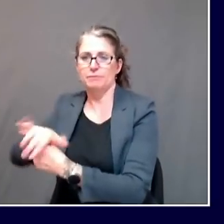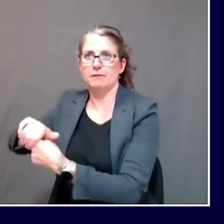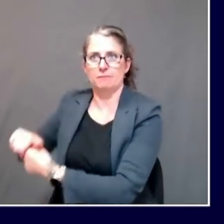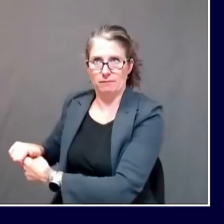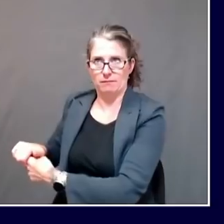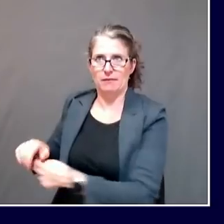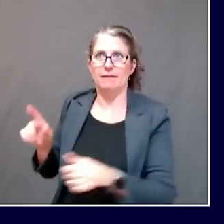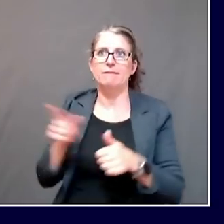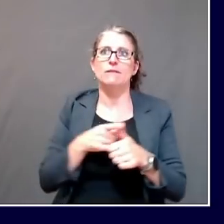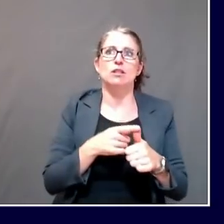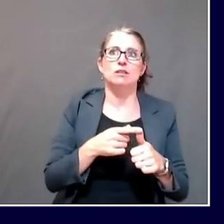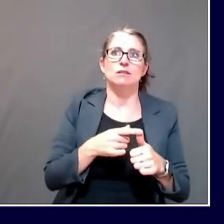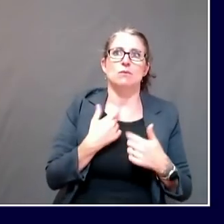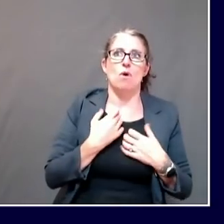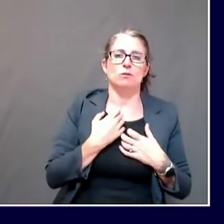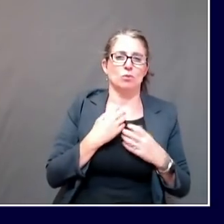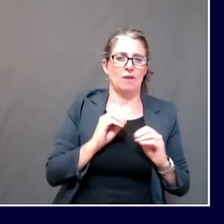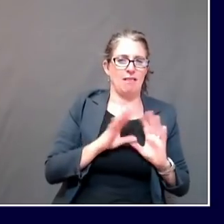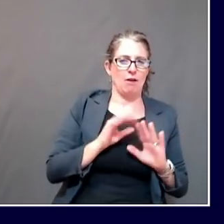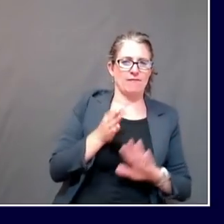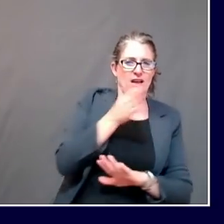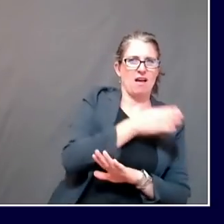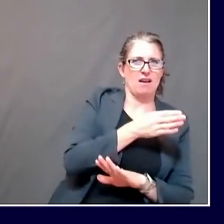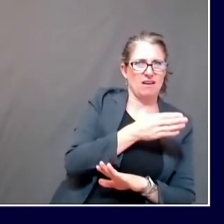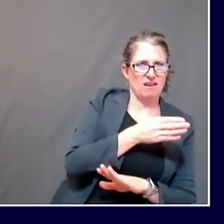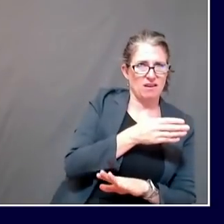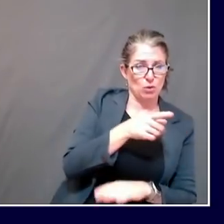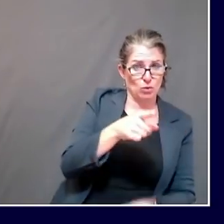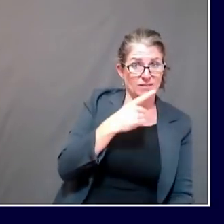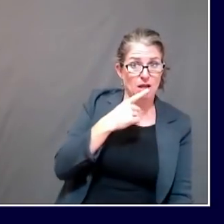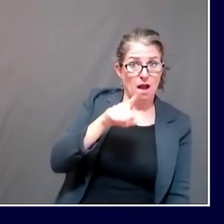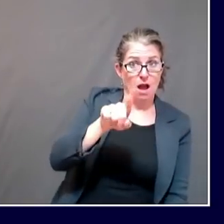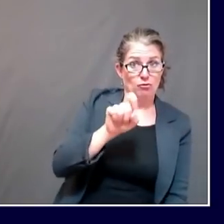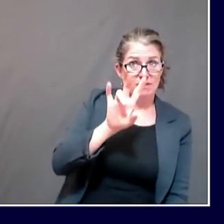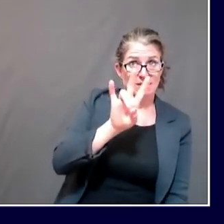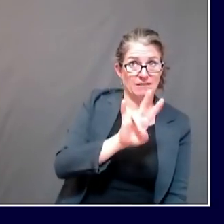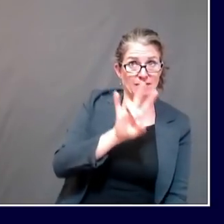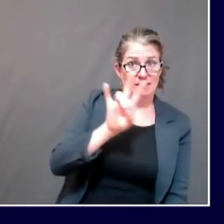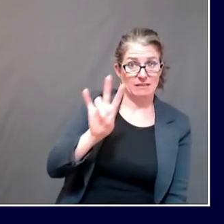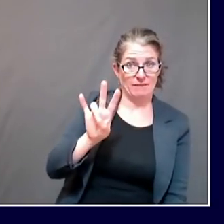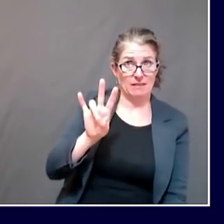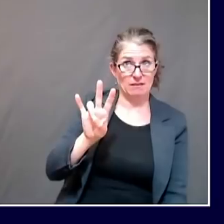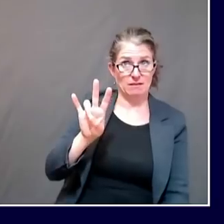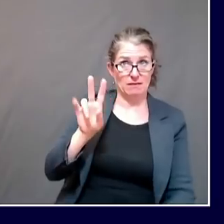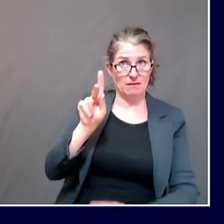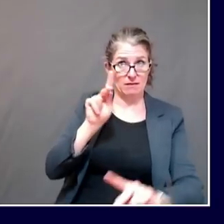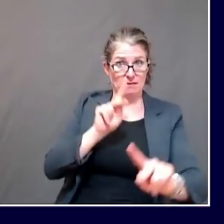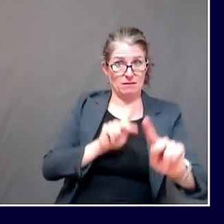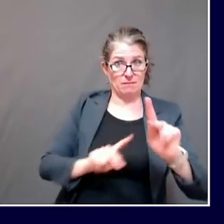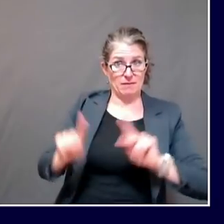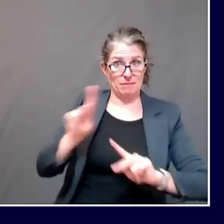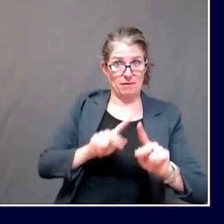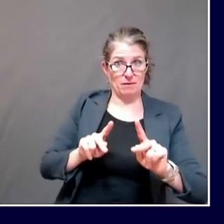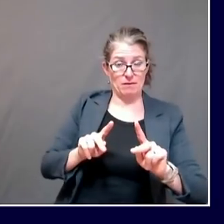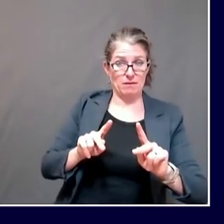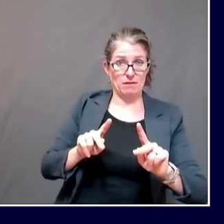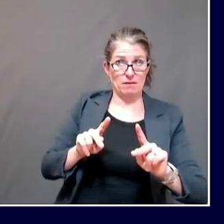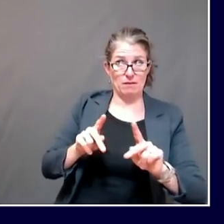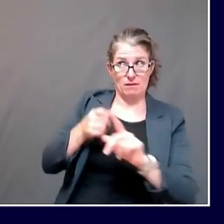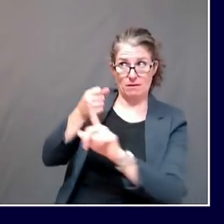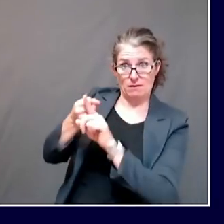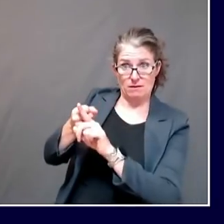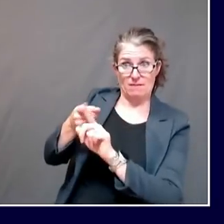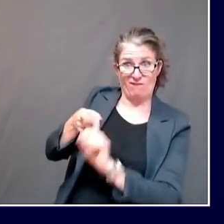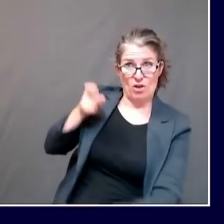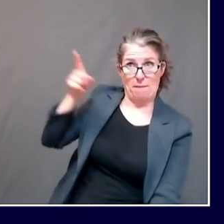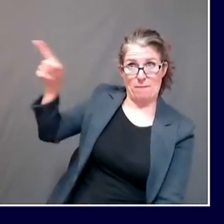not included in the 177 yet, correct? You're holding off until you are sure about those? You are correct, Amy. Thank you for clarifying that.